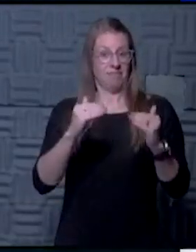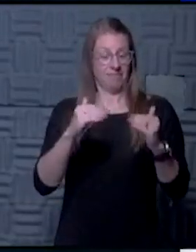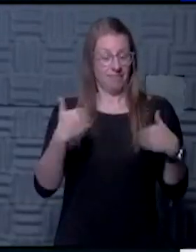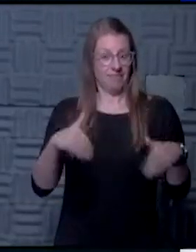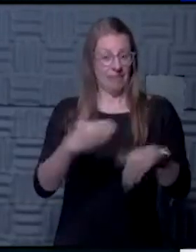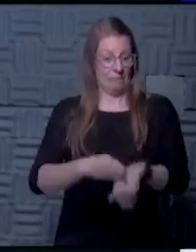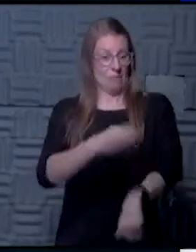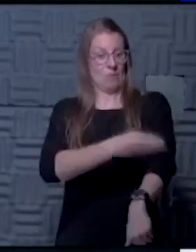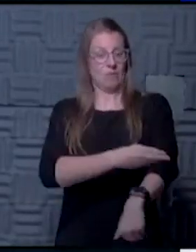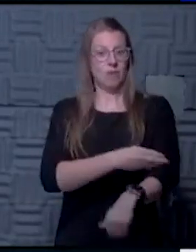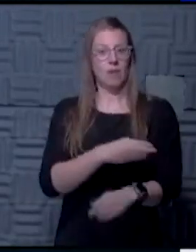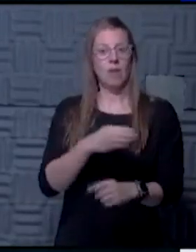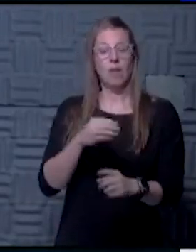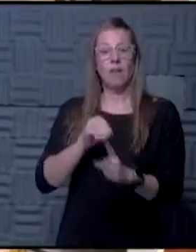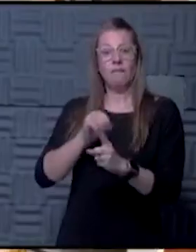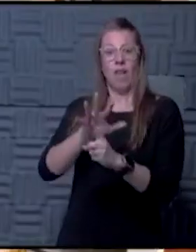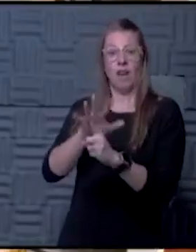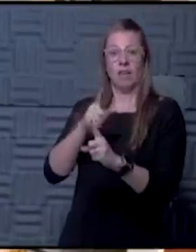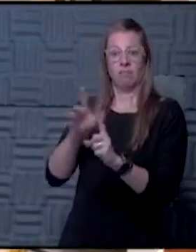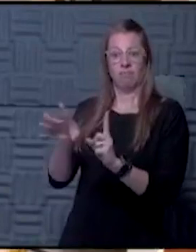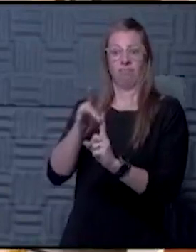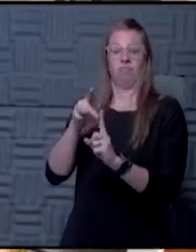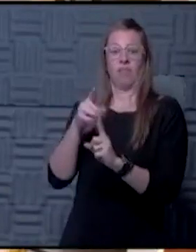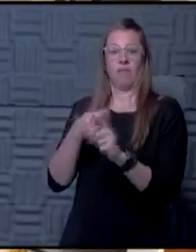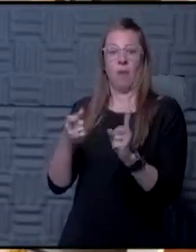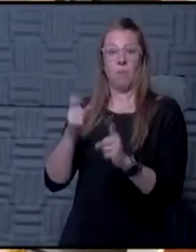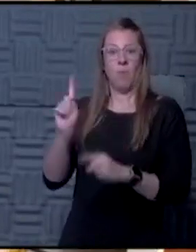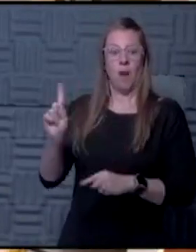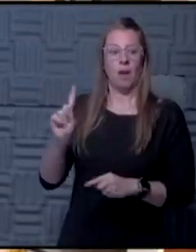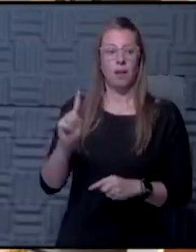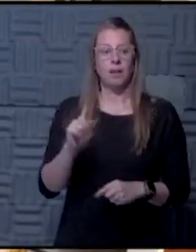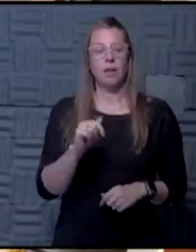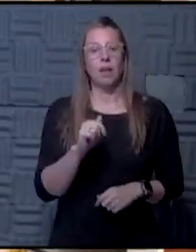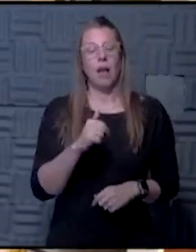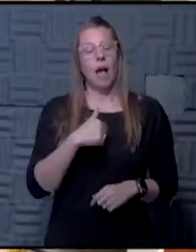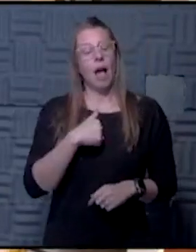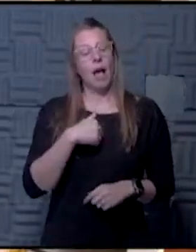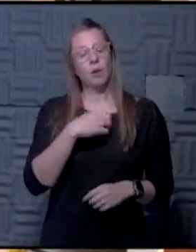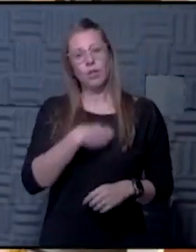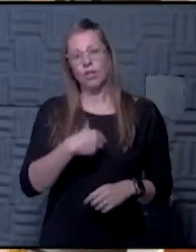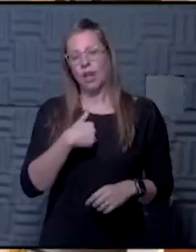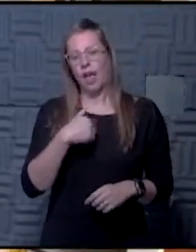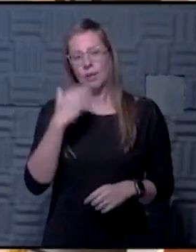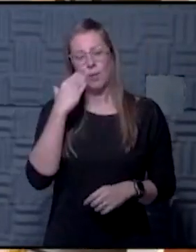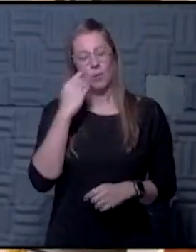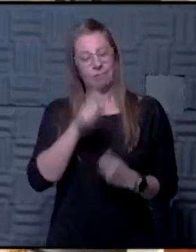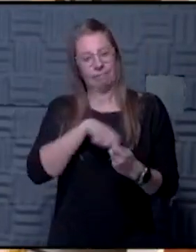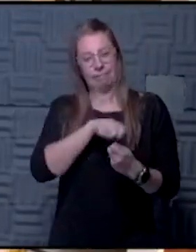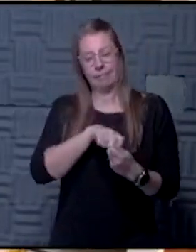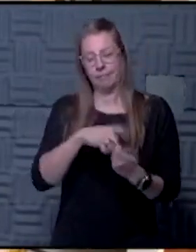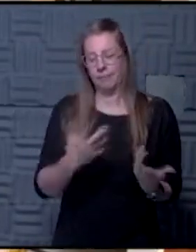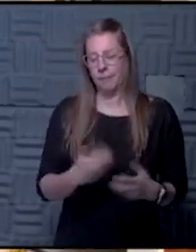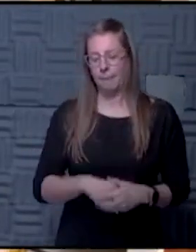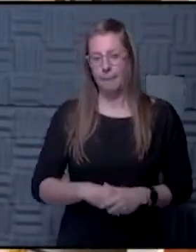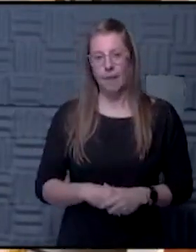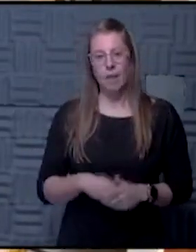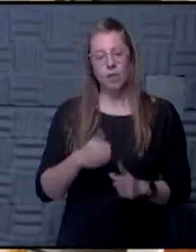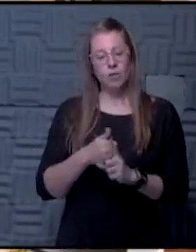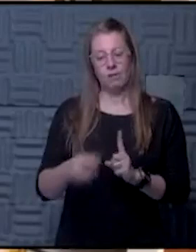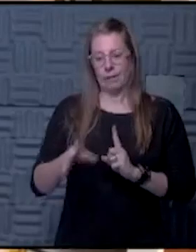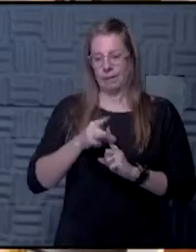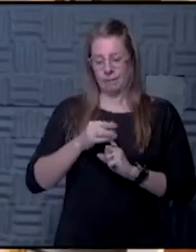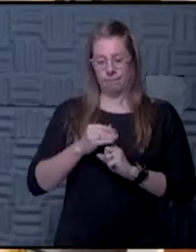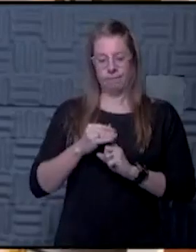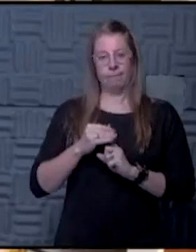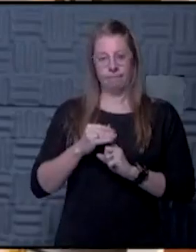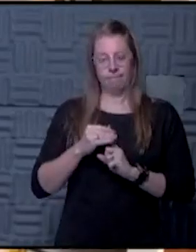source of infection came from? I wish I could put my finger on it. Once you contract COVID, you